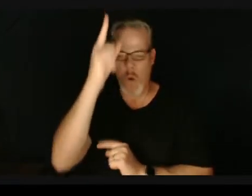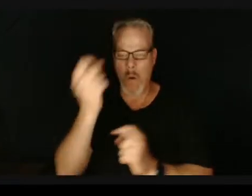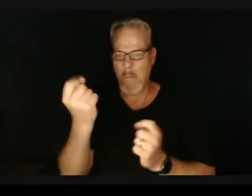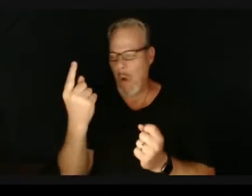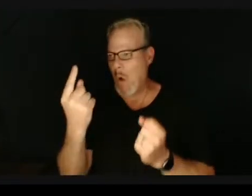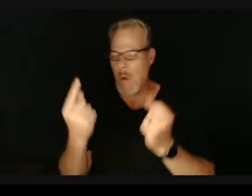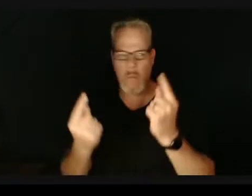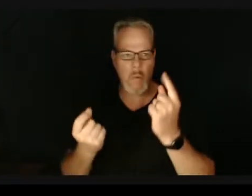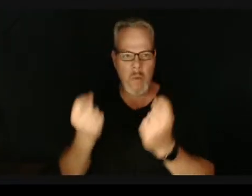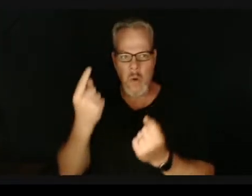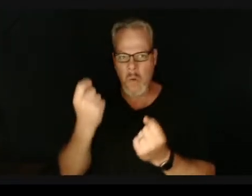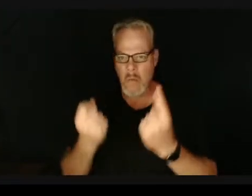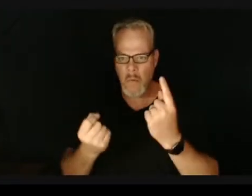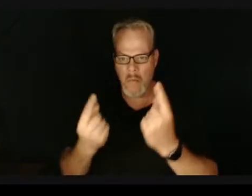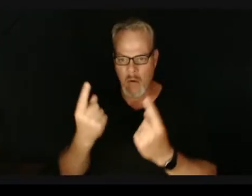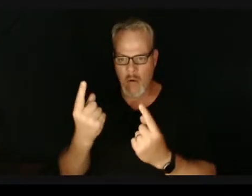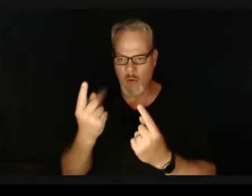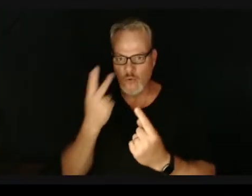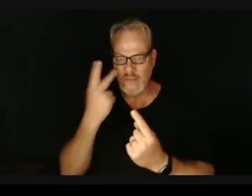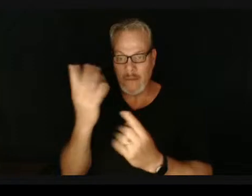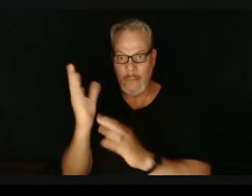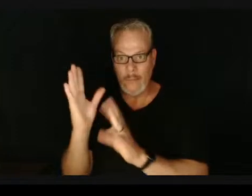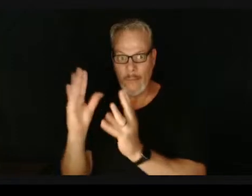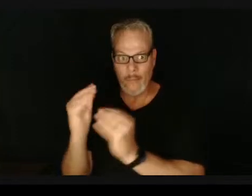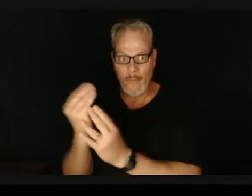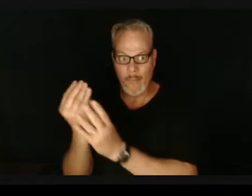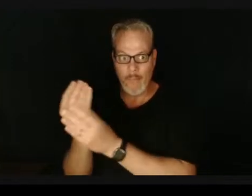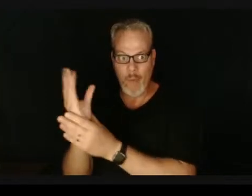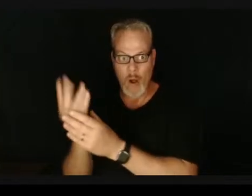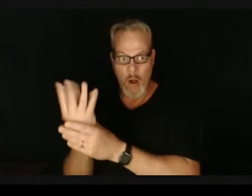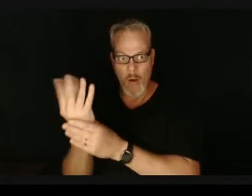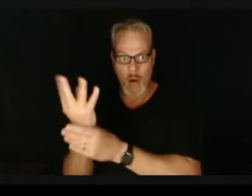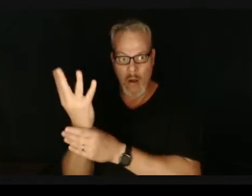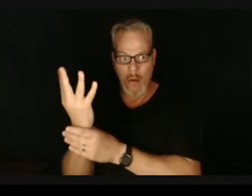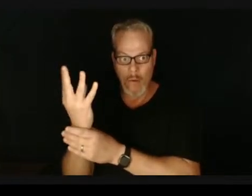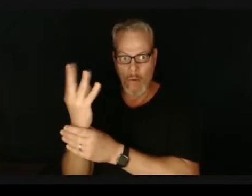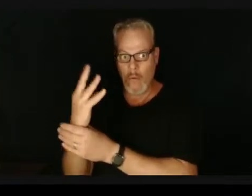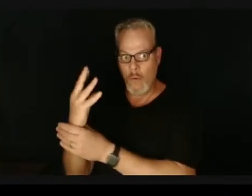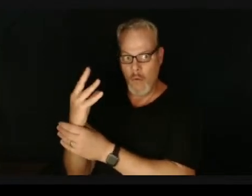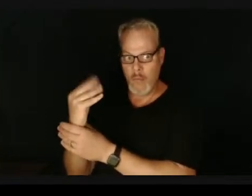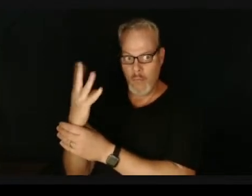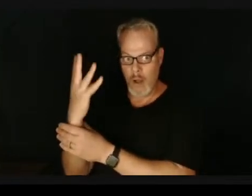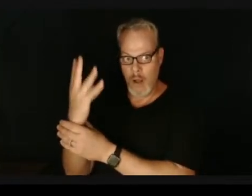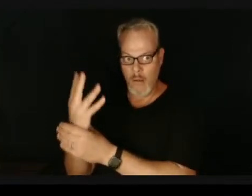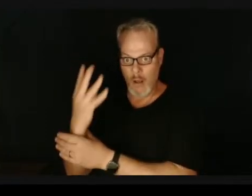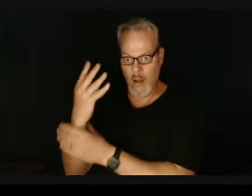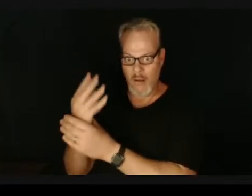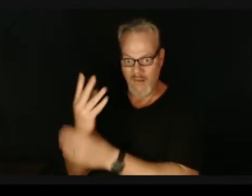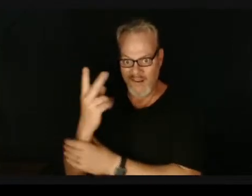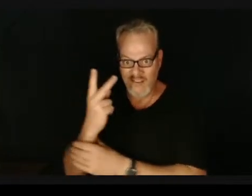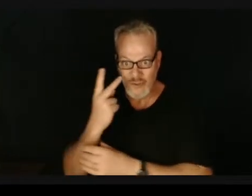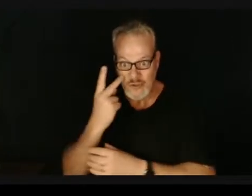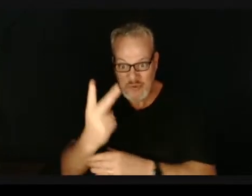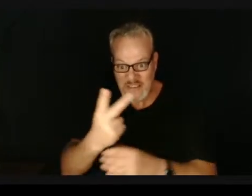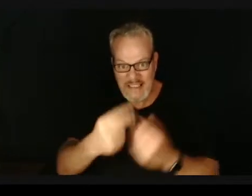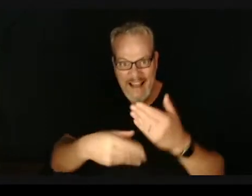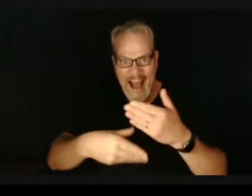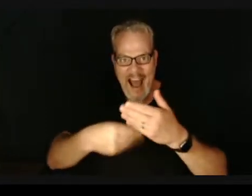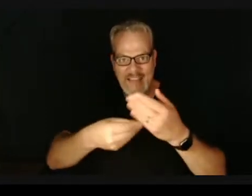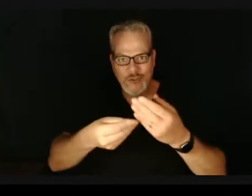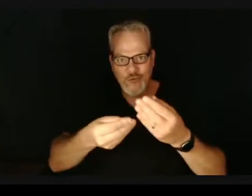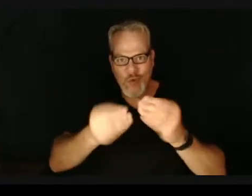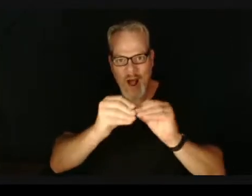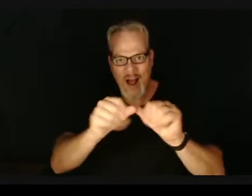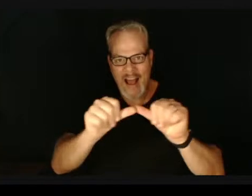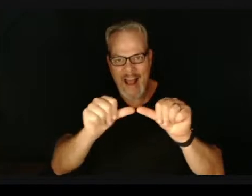Then the fountain tips towards the camera, inclined, some kind of blockage in the vent there. Note there's like a little extra source right here on the side,